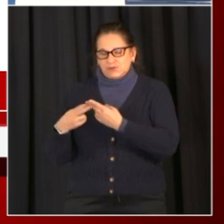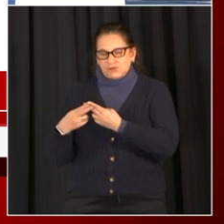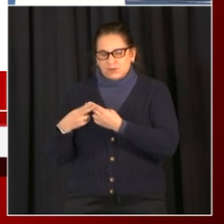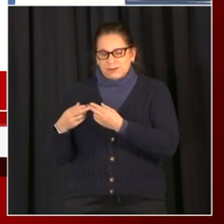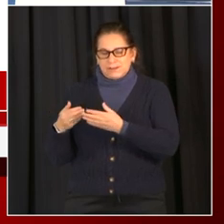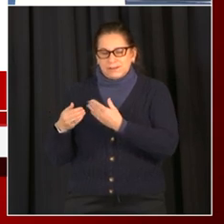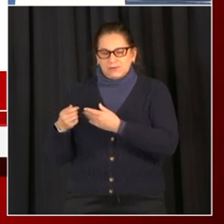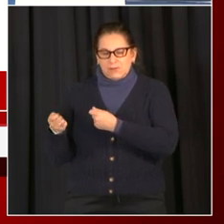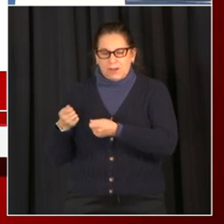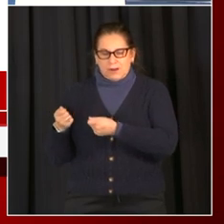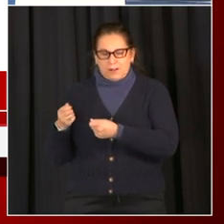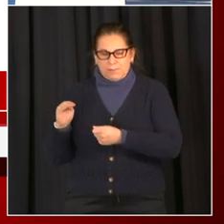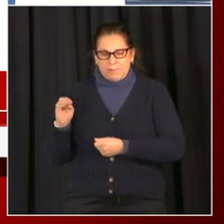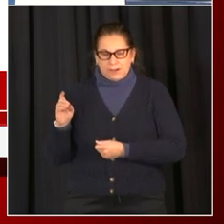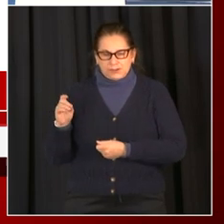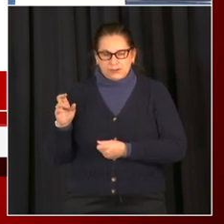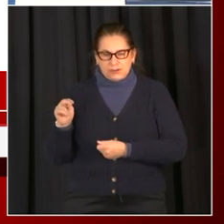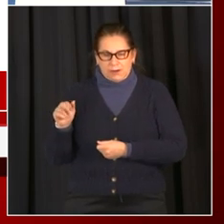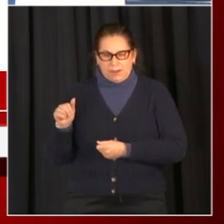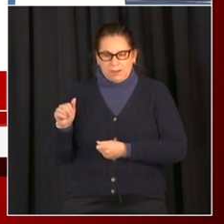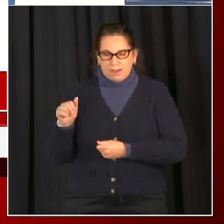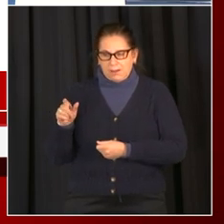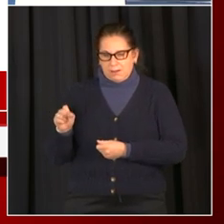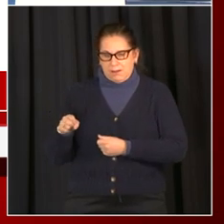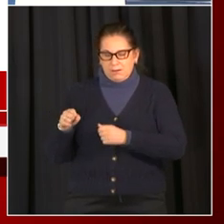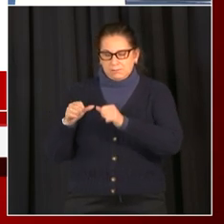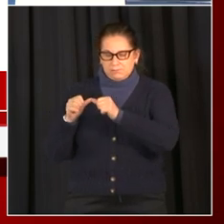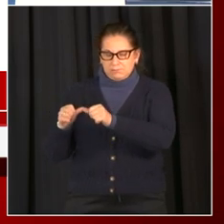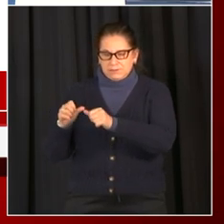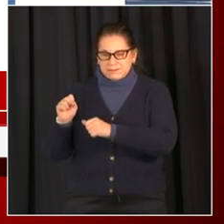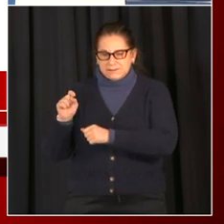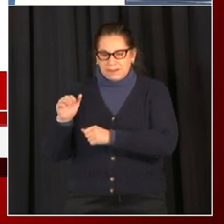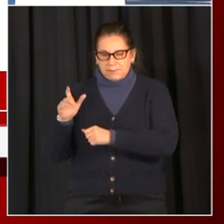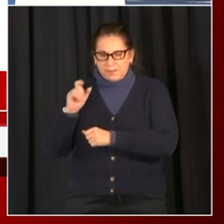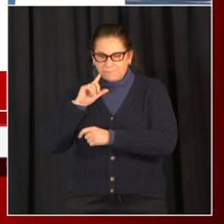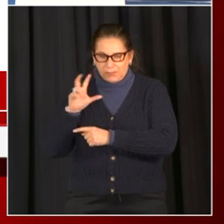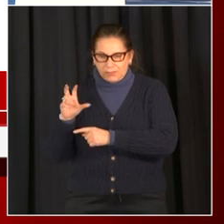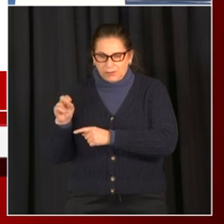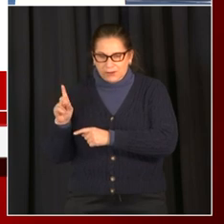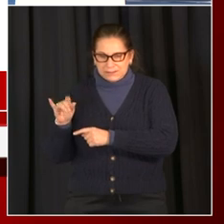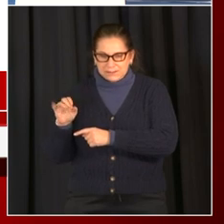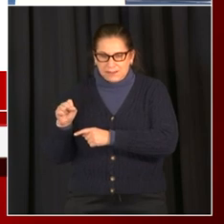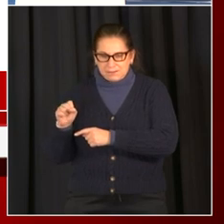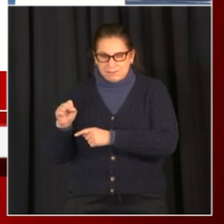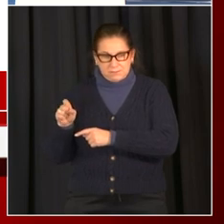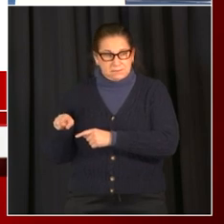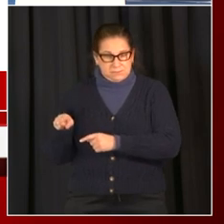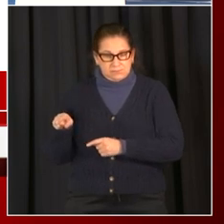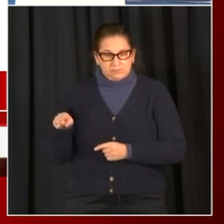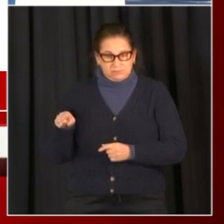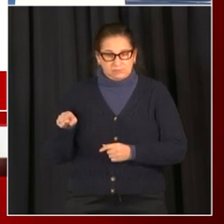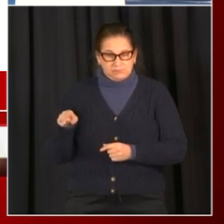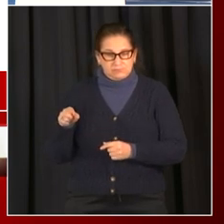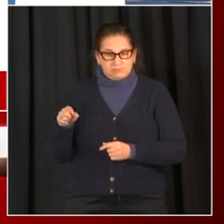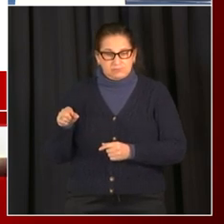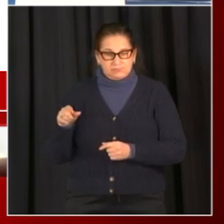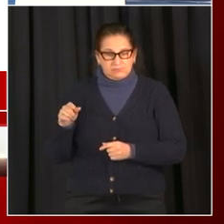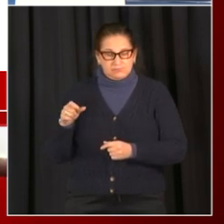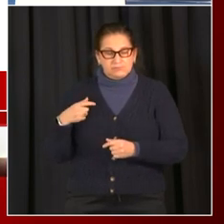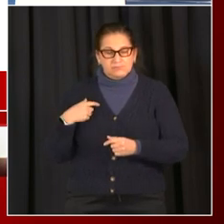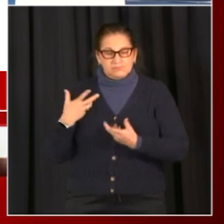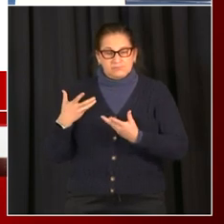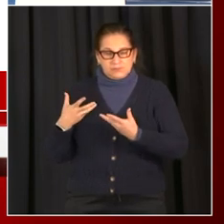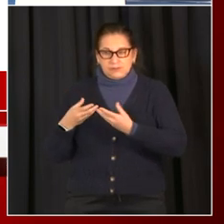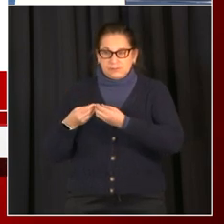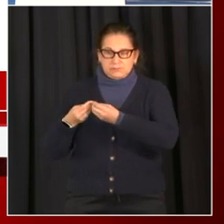refrigerator, for example, and stable for 30 days. So we're disseminating this vaccine across a few of our federally qualified